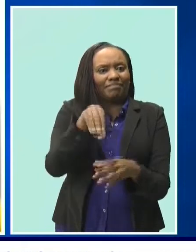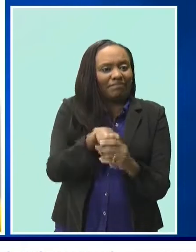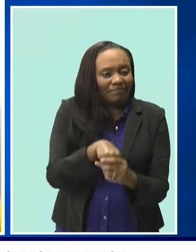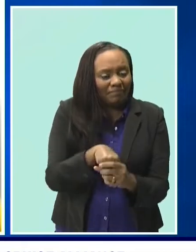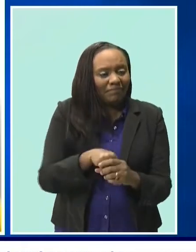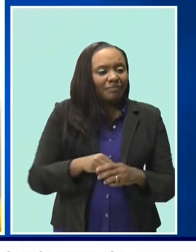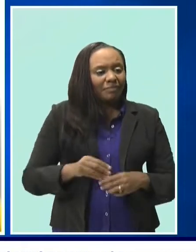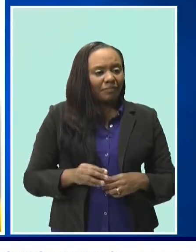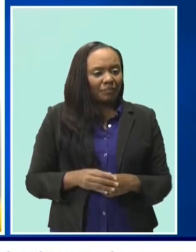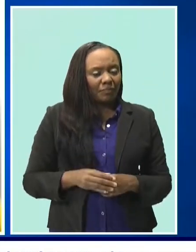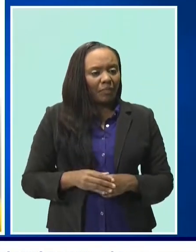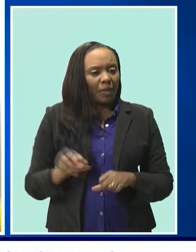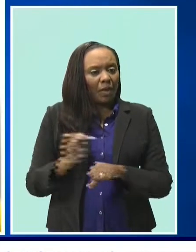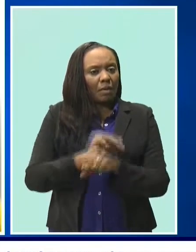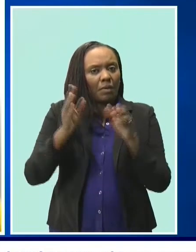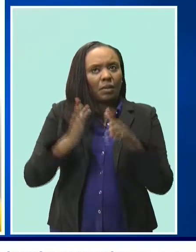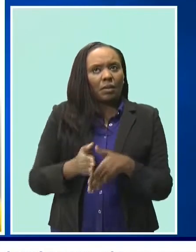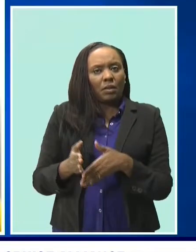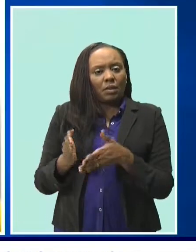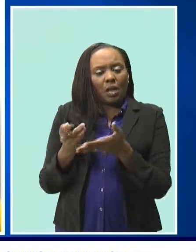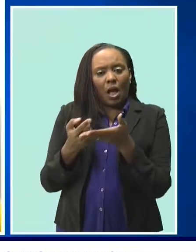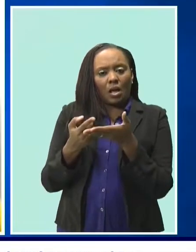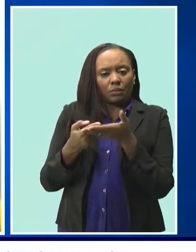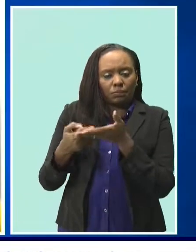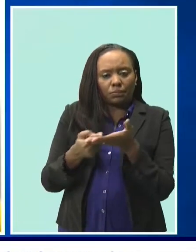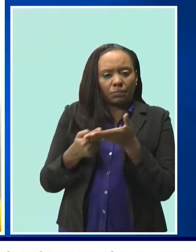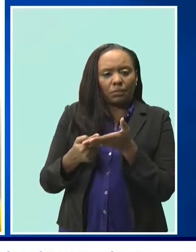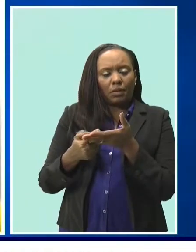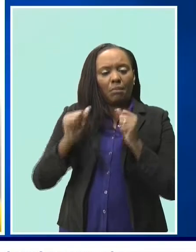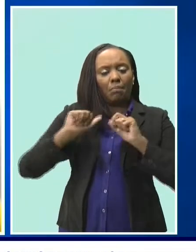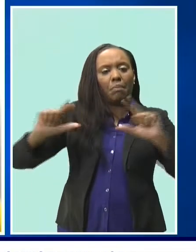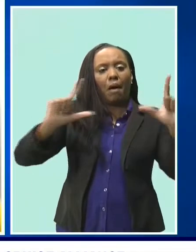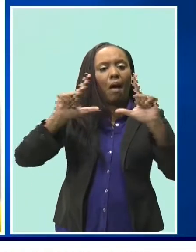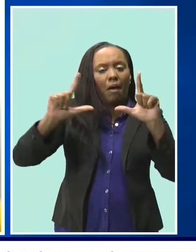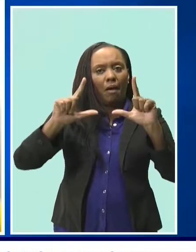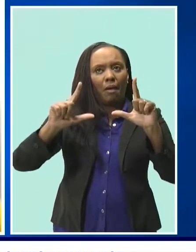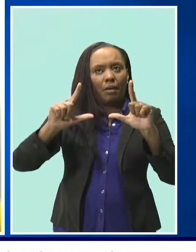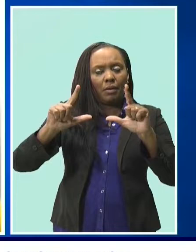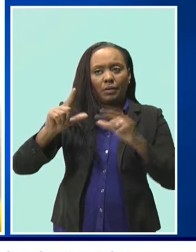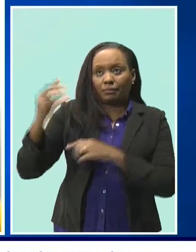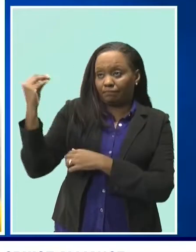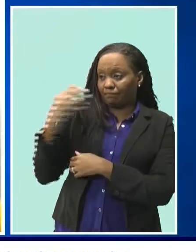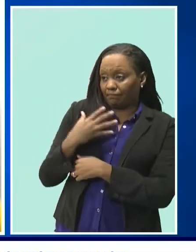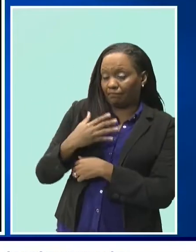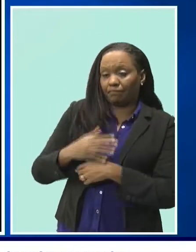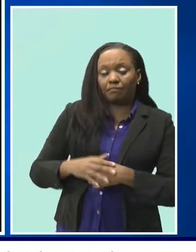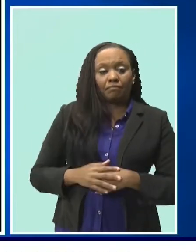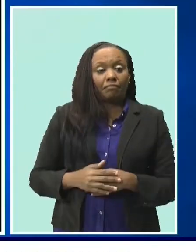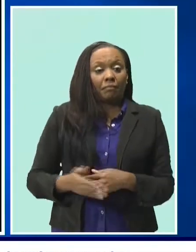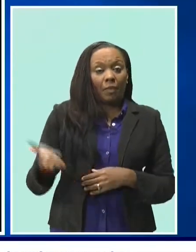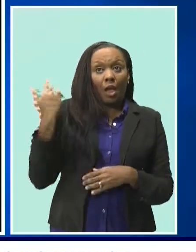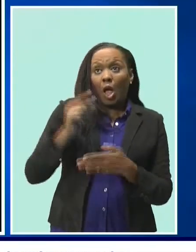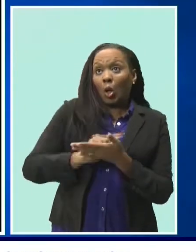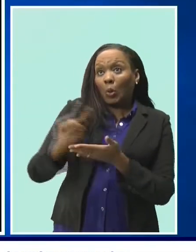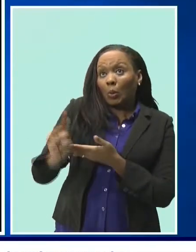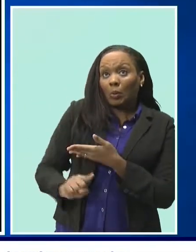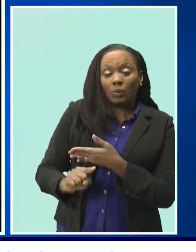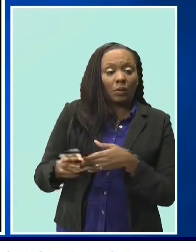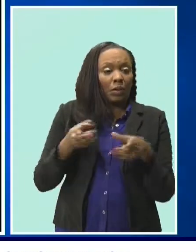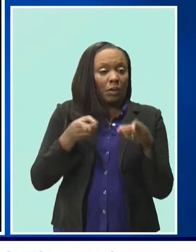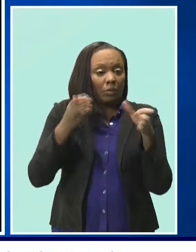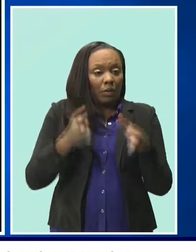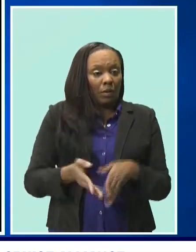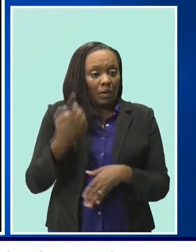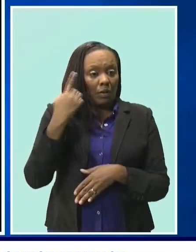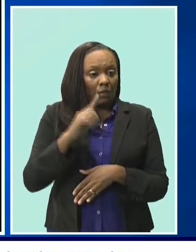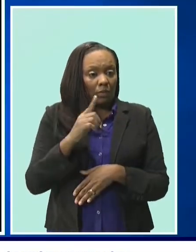Minister Simmons made the point during a virtual press conference to provide an update on the sector. Over the weekend, the director of the Caribbean